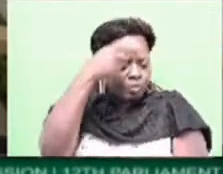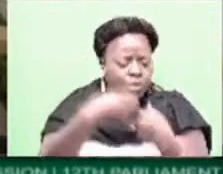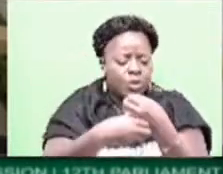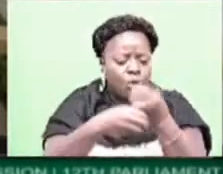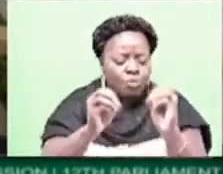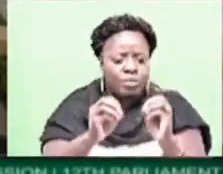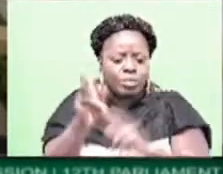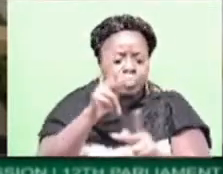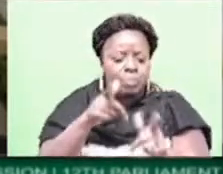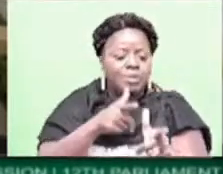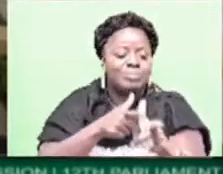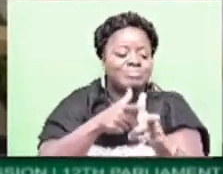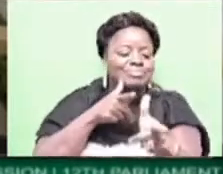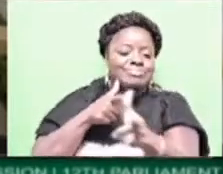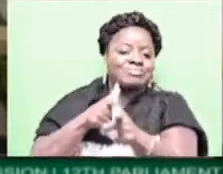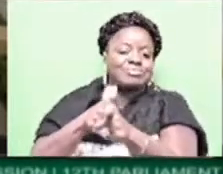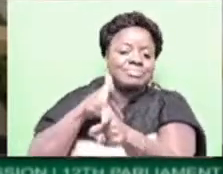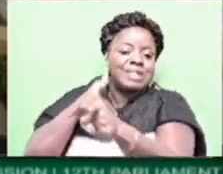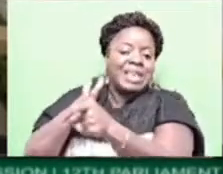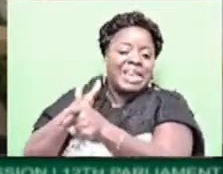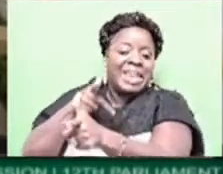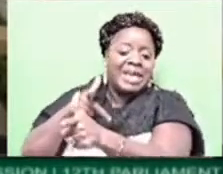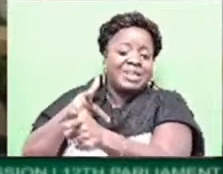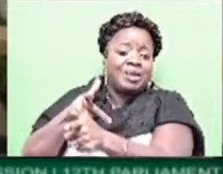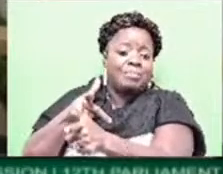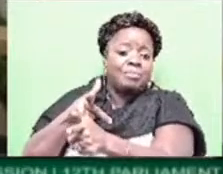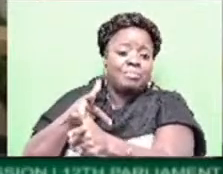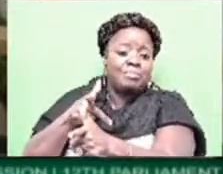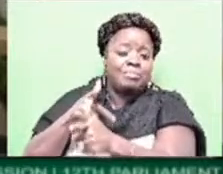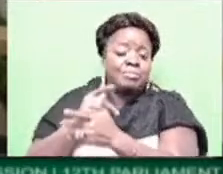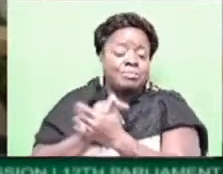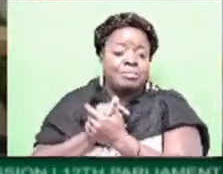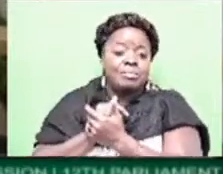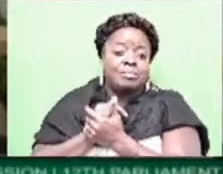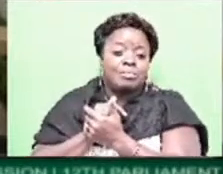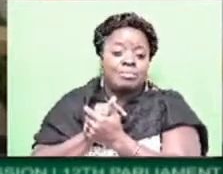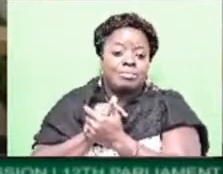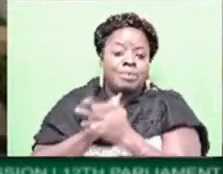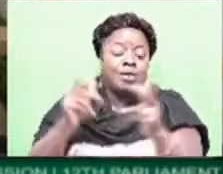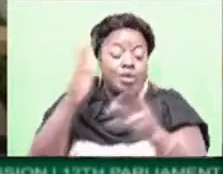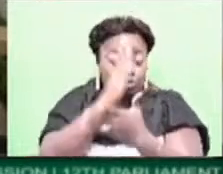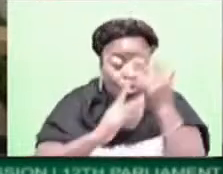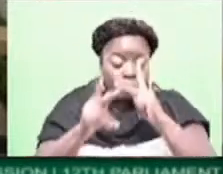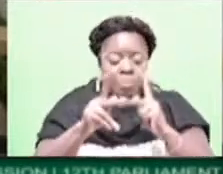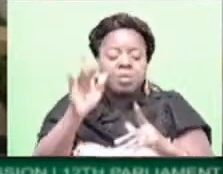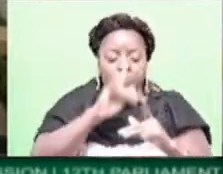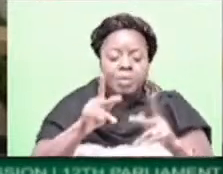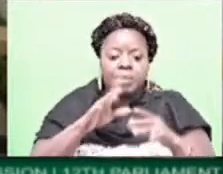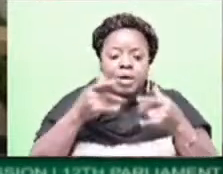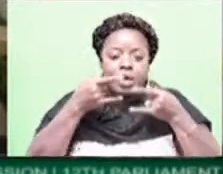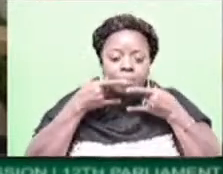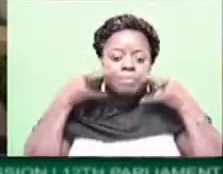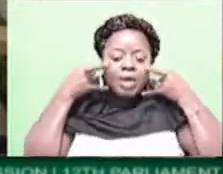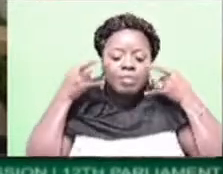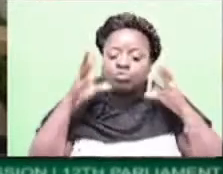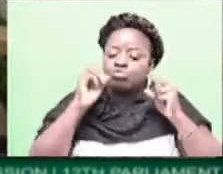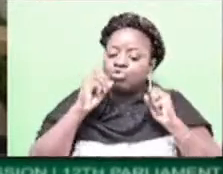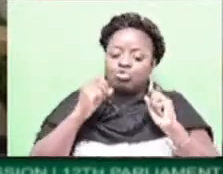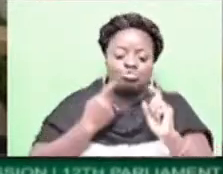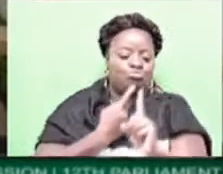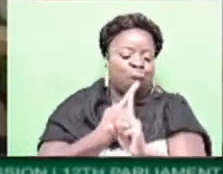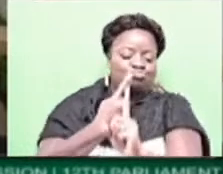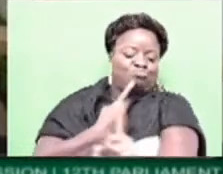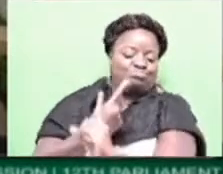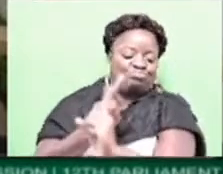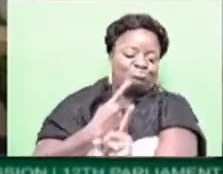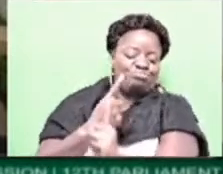up outside, and there were hundreds in some instances. People were wearing masks, but there was no social distancing. And Madam Speaker,